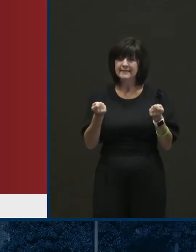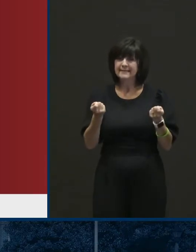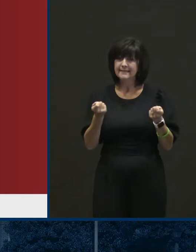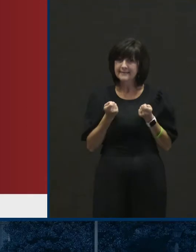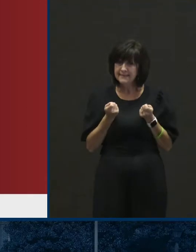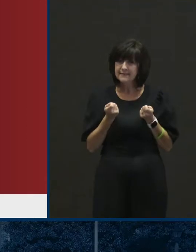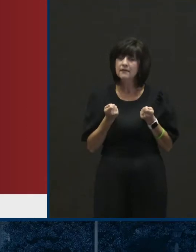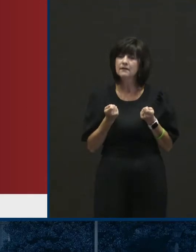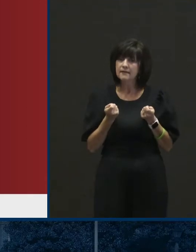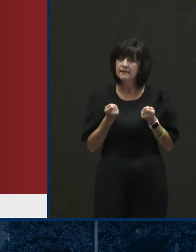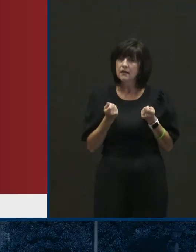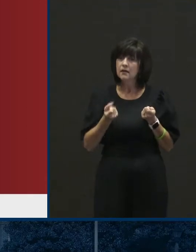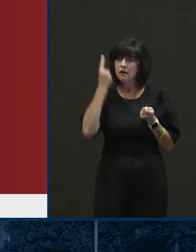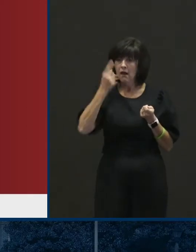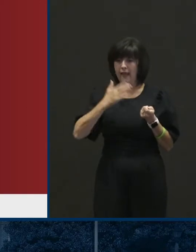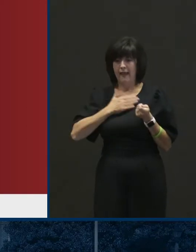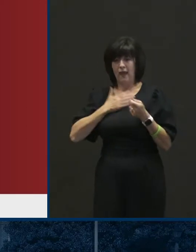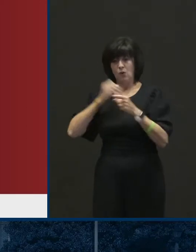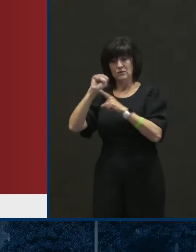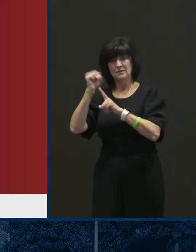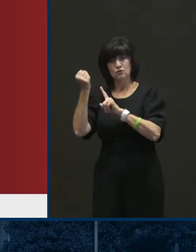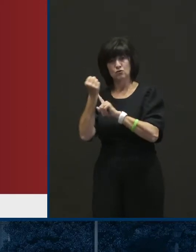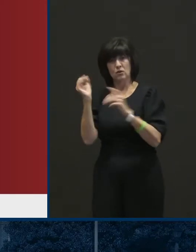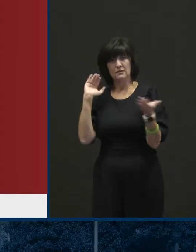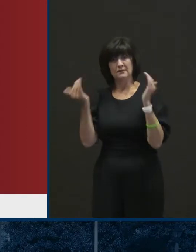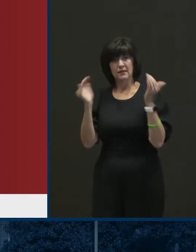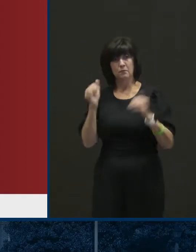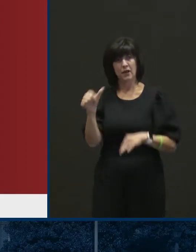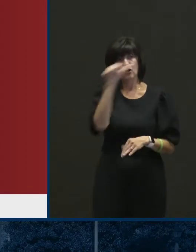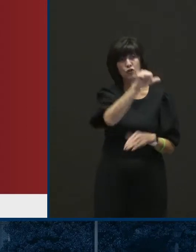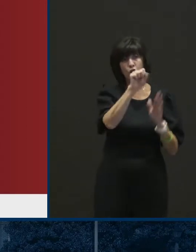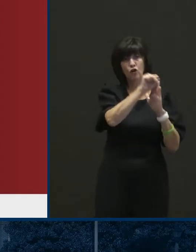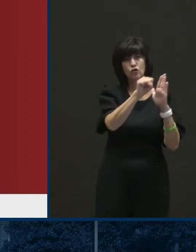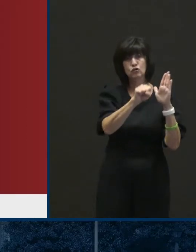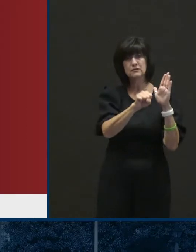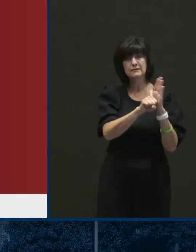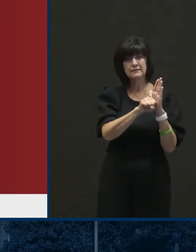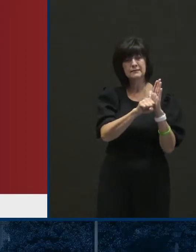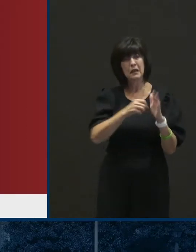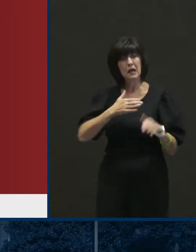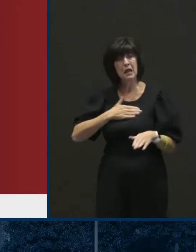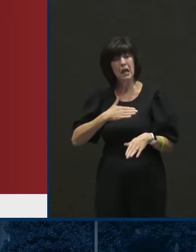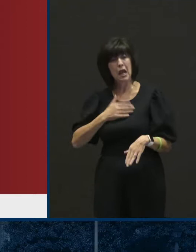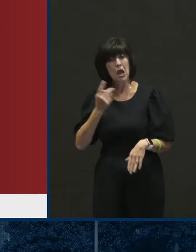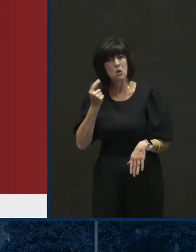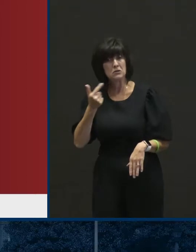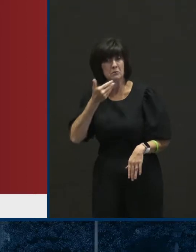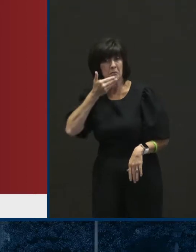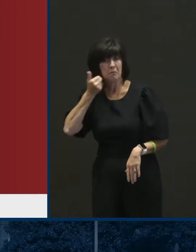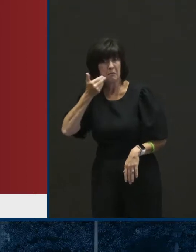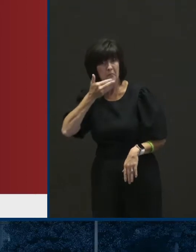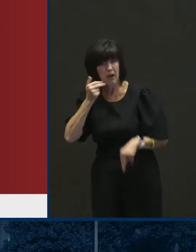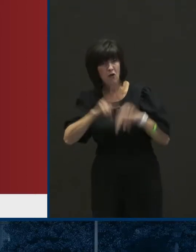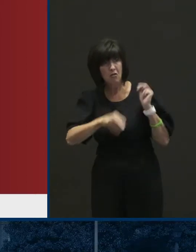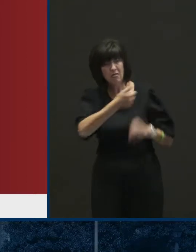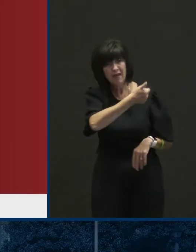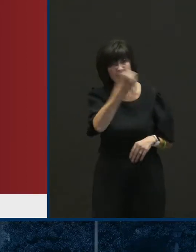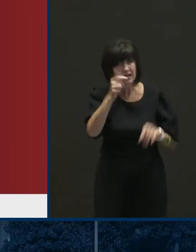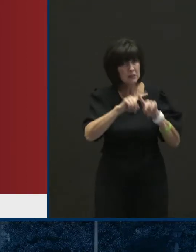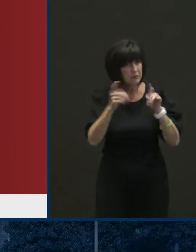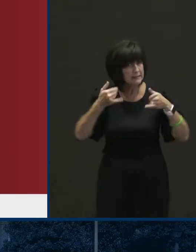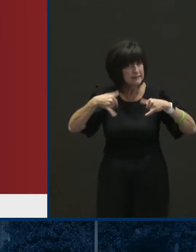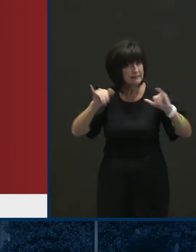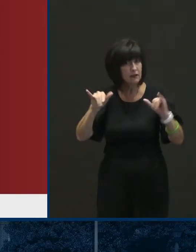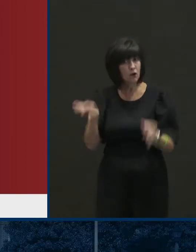as other states and not as bad as we've been. And so we're kind of in this uncomfortable middle zone. Our objectives, as I've